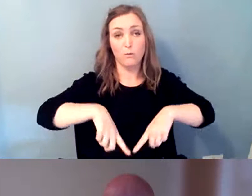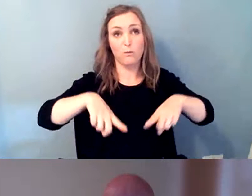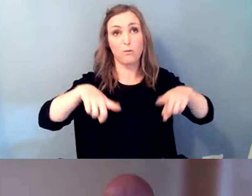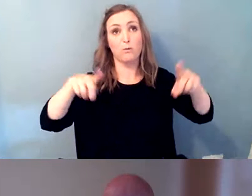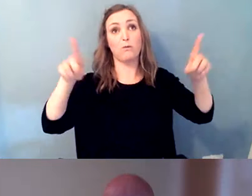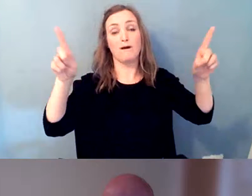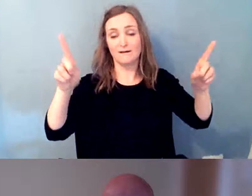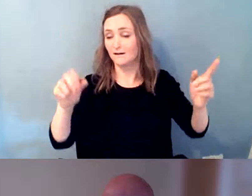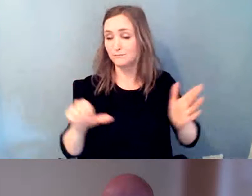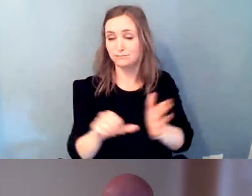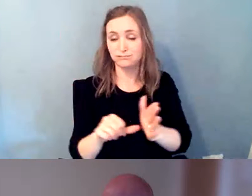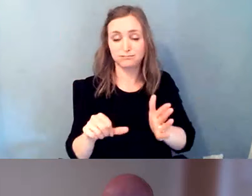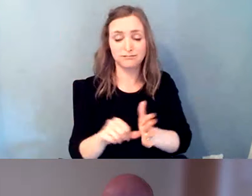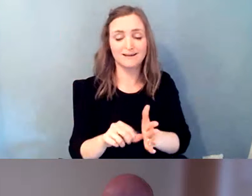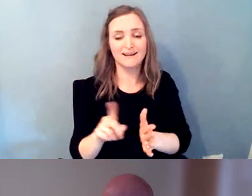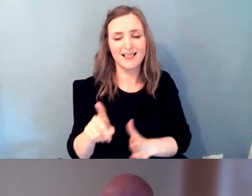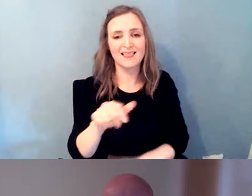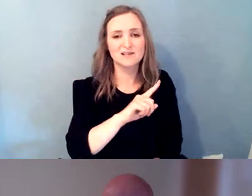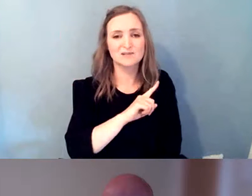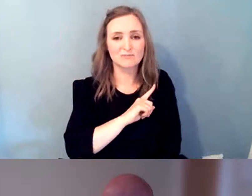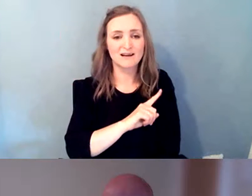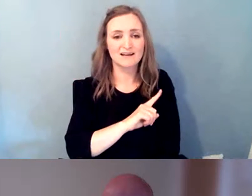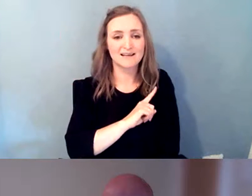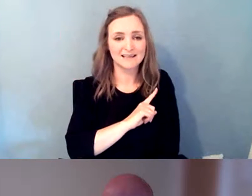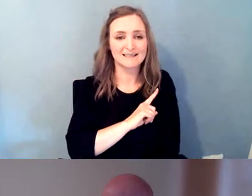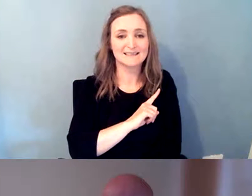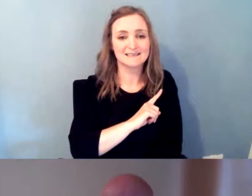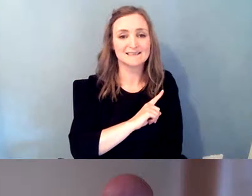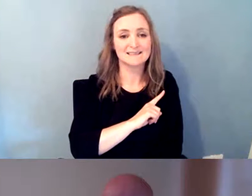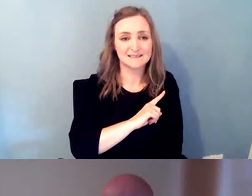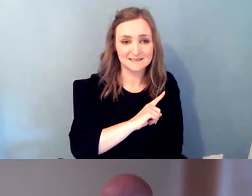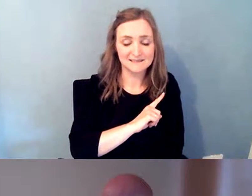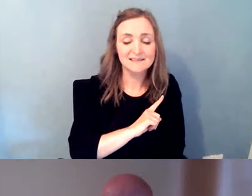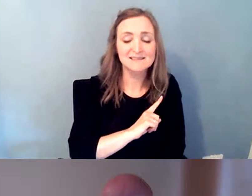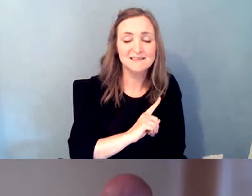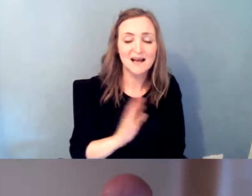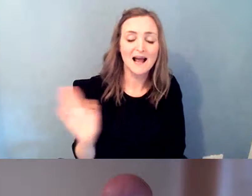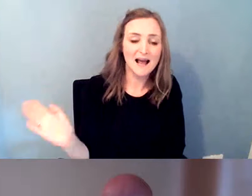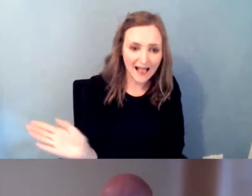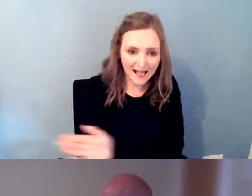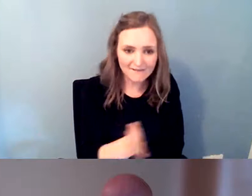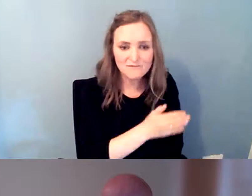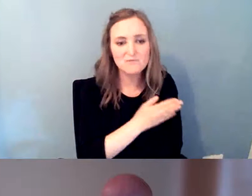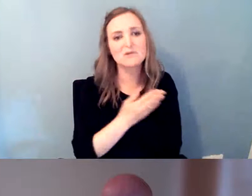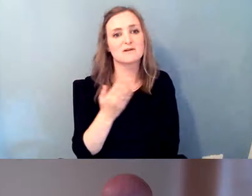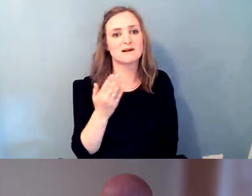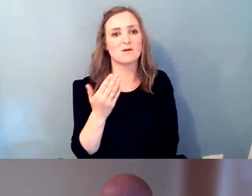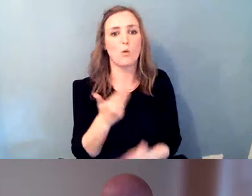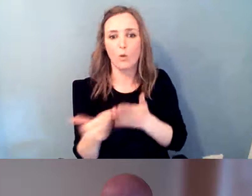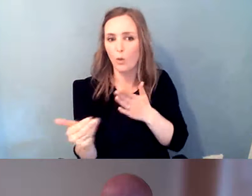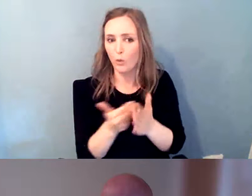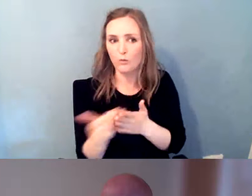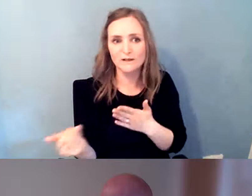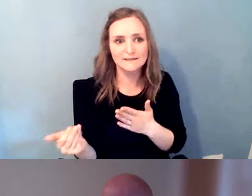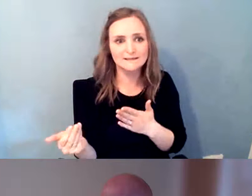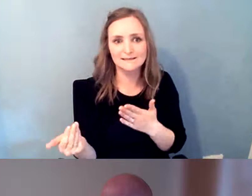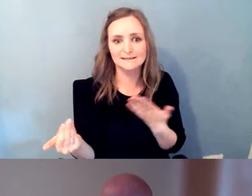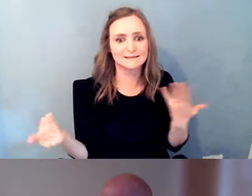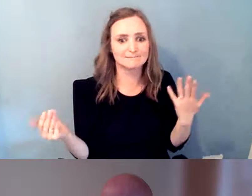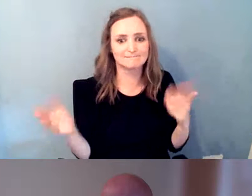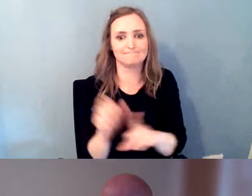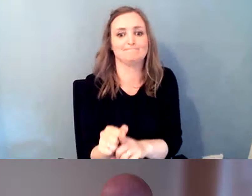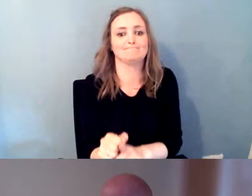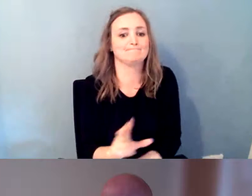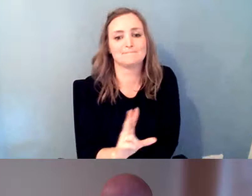And that's why, unfortunately, we won't get everyone all the time. But, you know, along with the commissioners, as